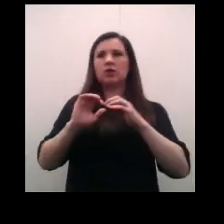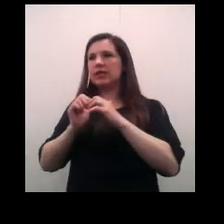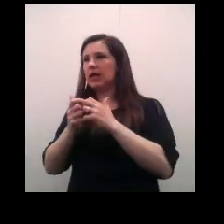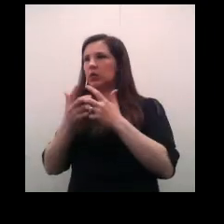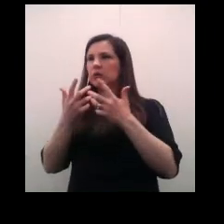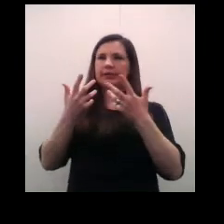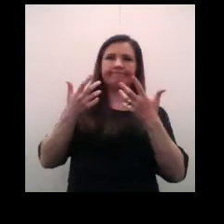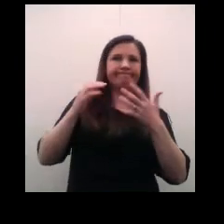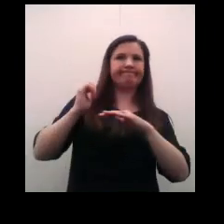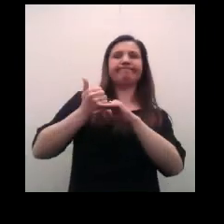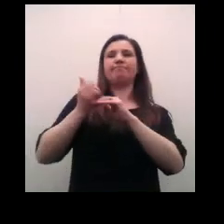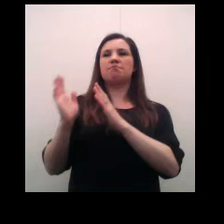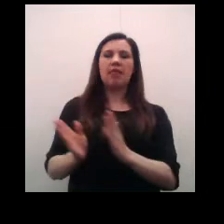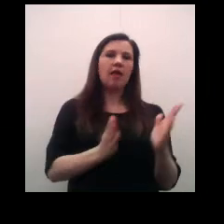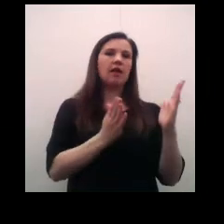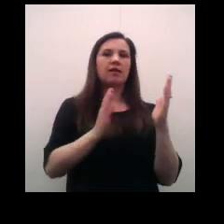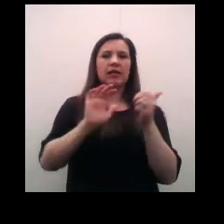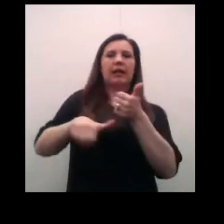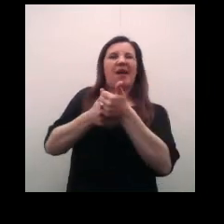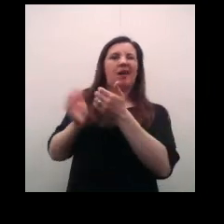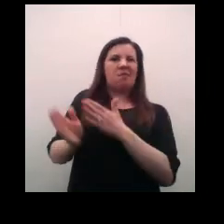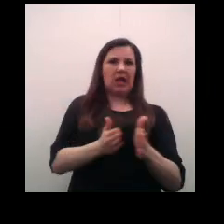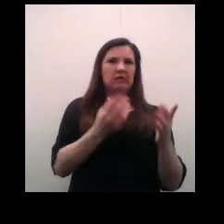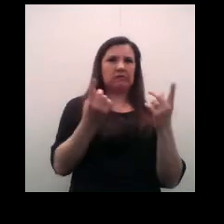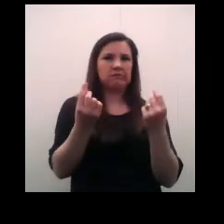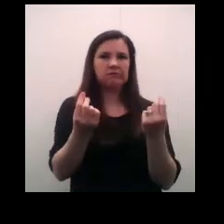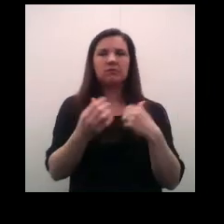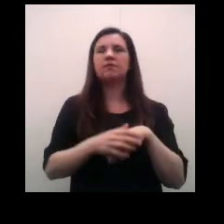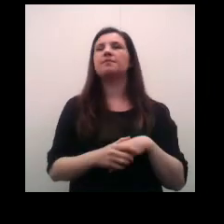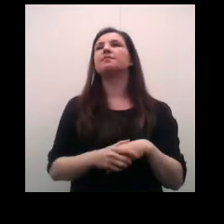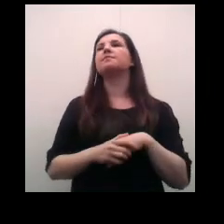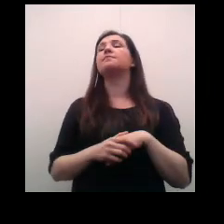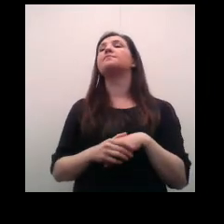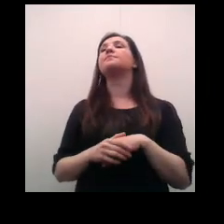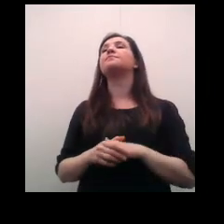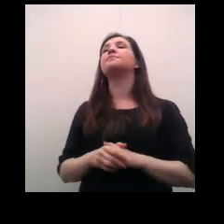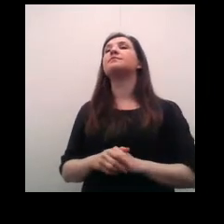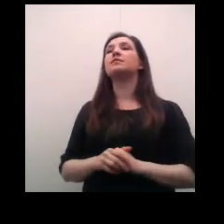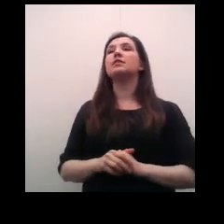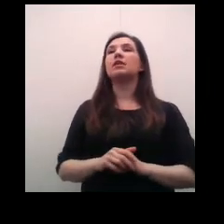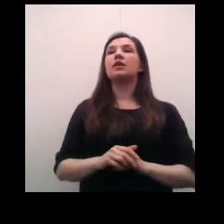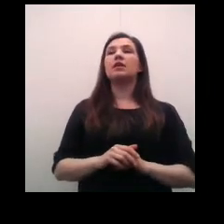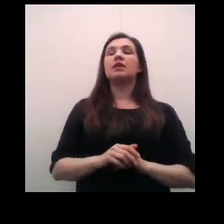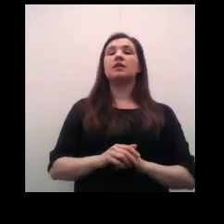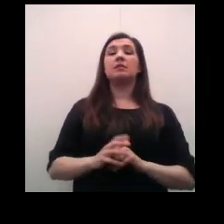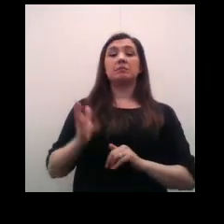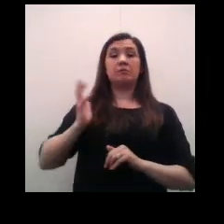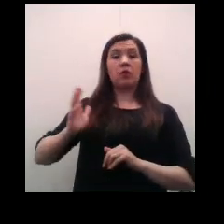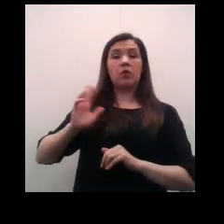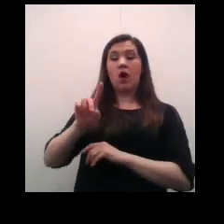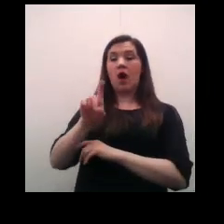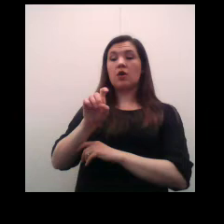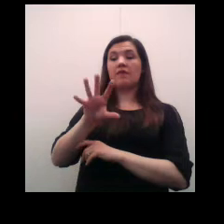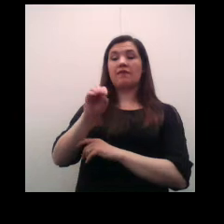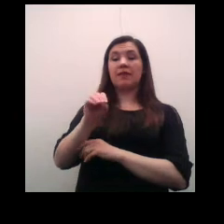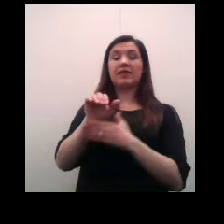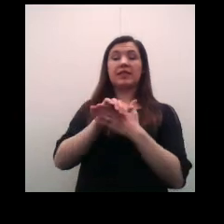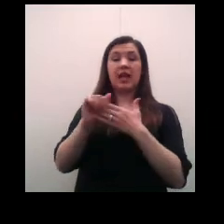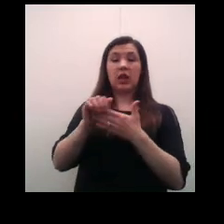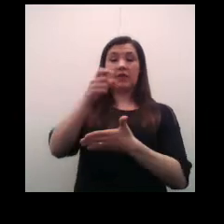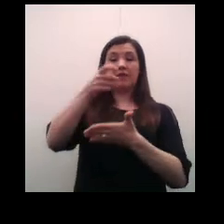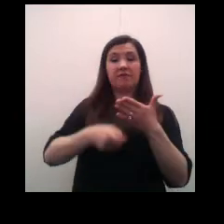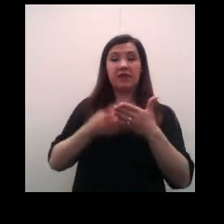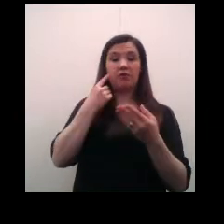with a plan. So first of all, if there is traditionally been a $150 fee for property